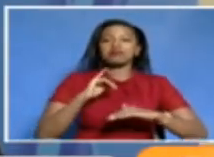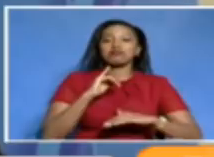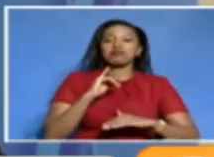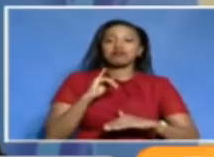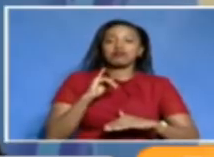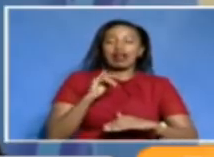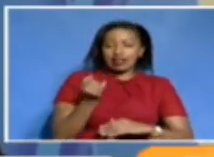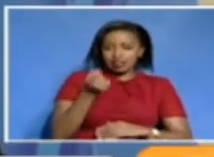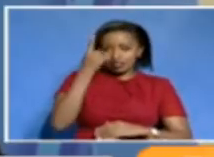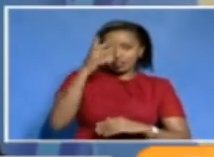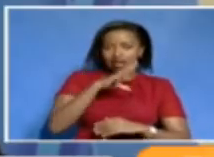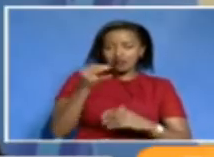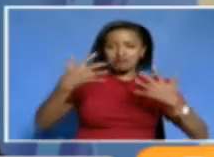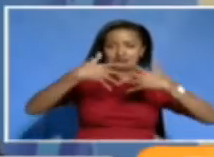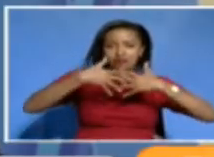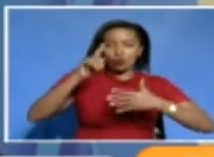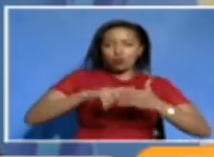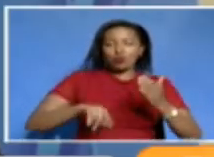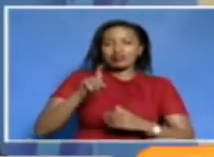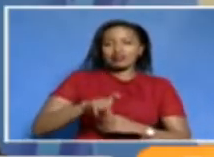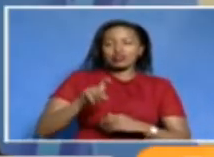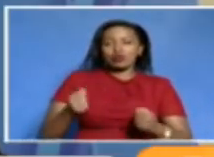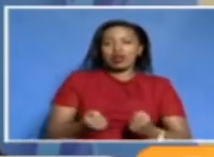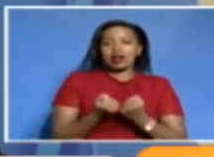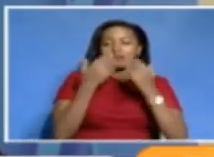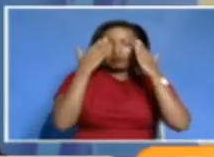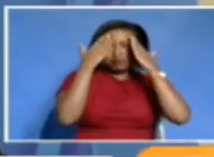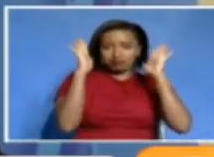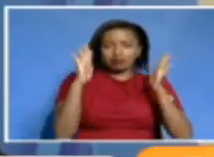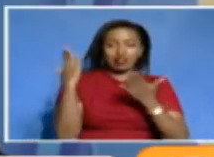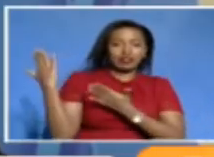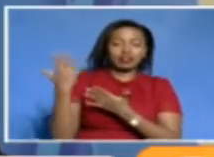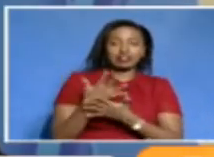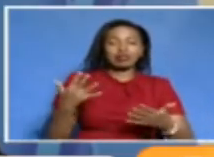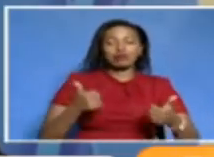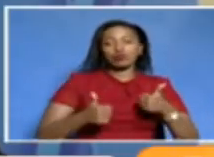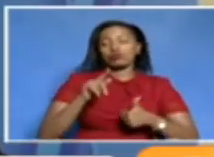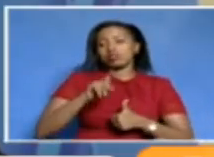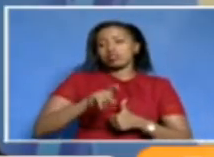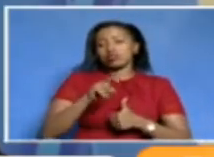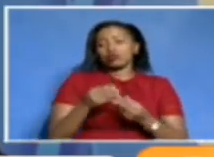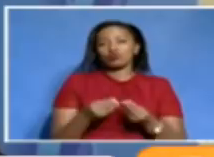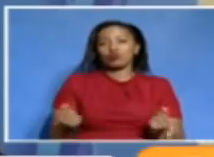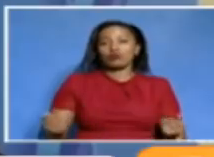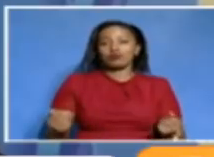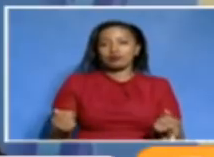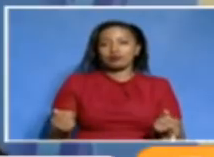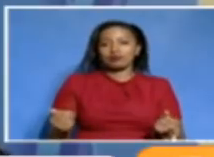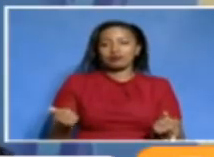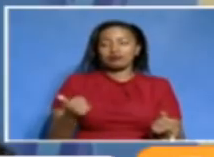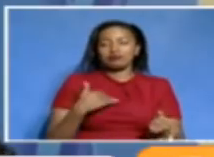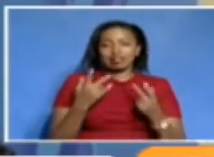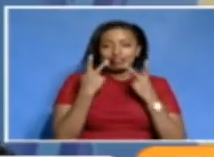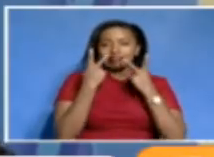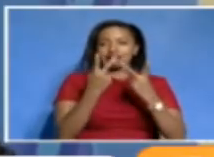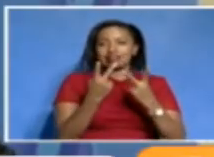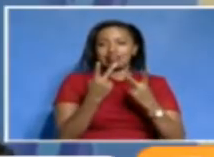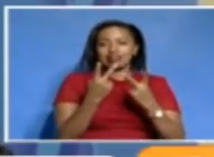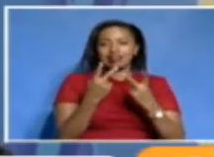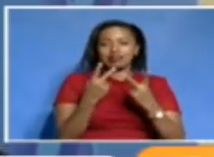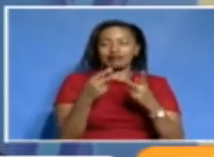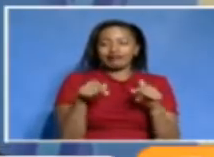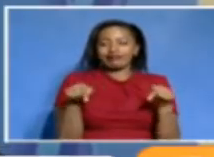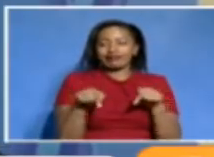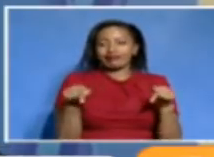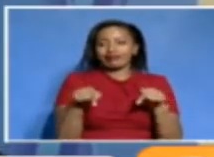sync with what needs to happen. This is something that needs to be resolved because I see a bit of tensions that